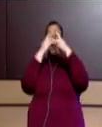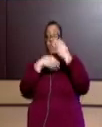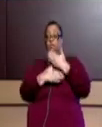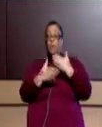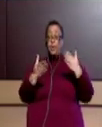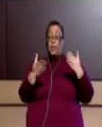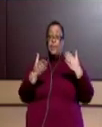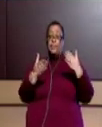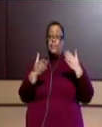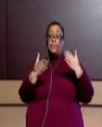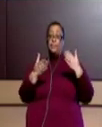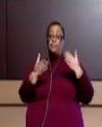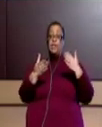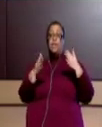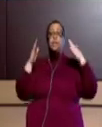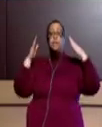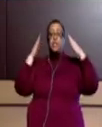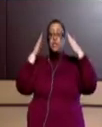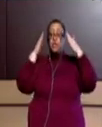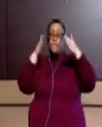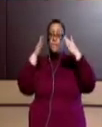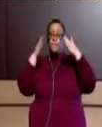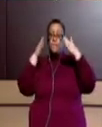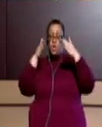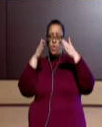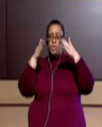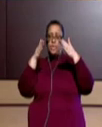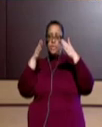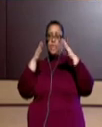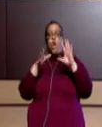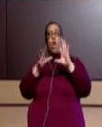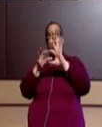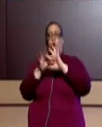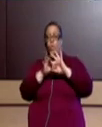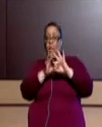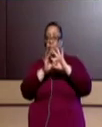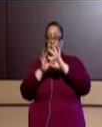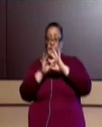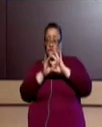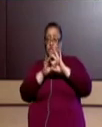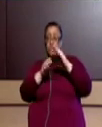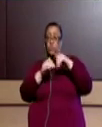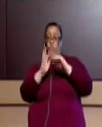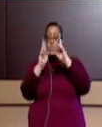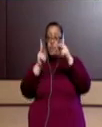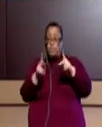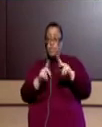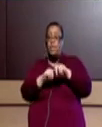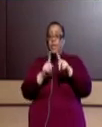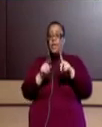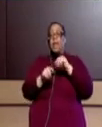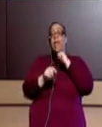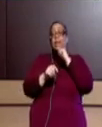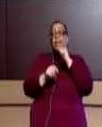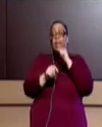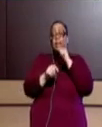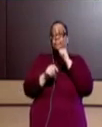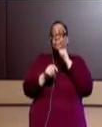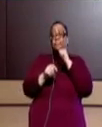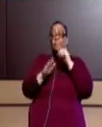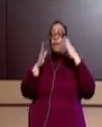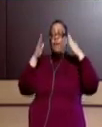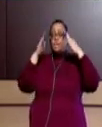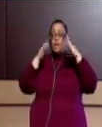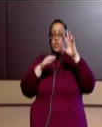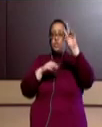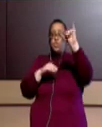is they have been so focused on interpersonal relationships until they have not focused on intrapersonal